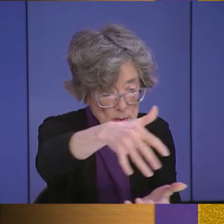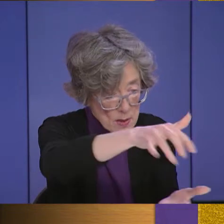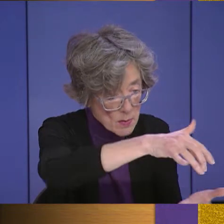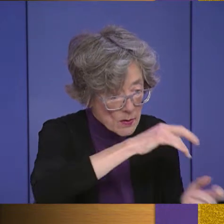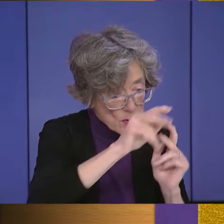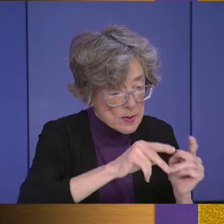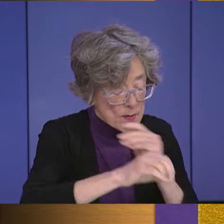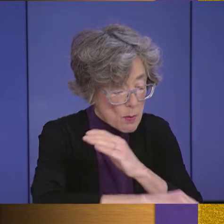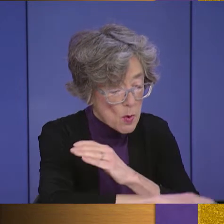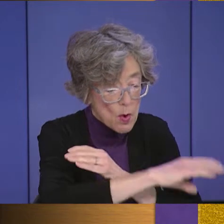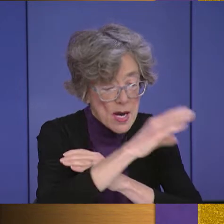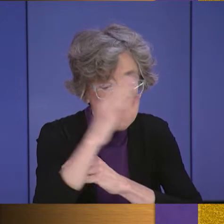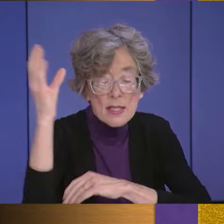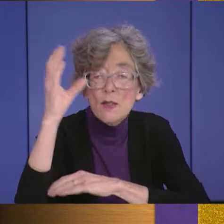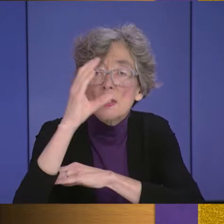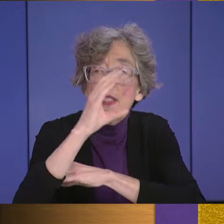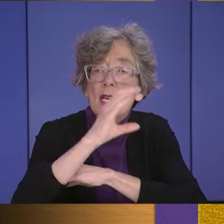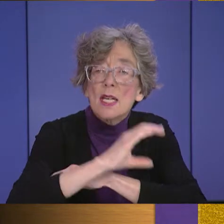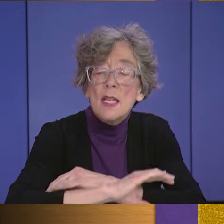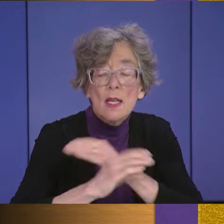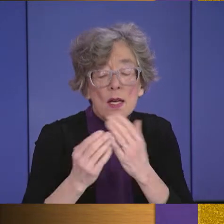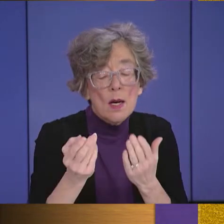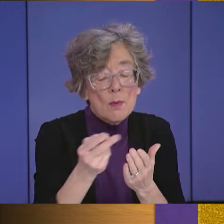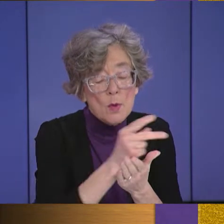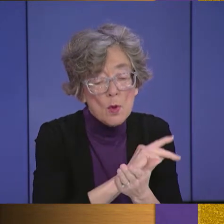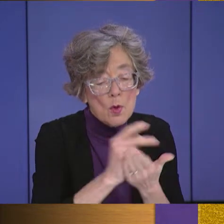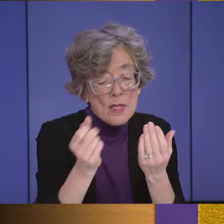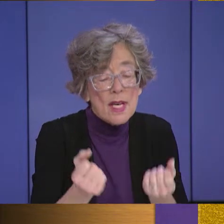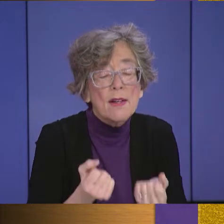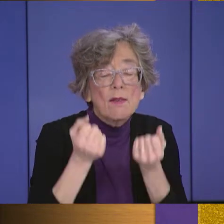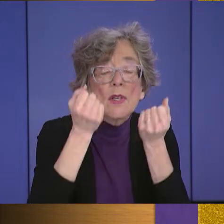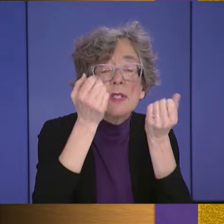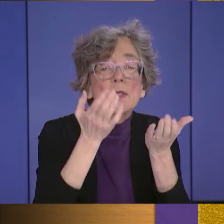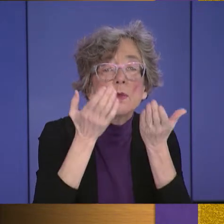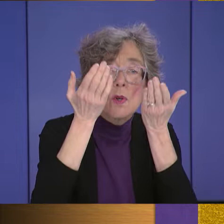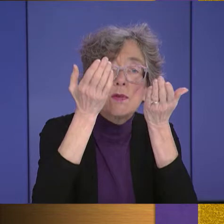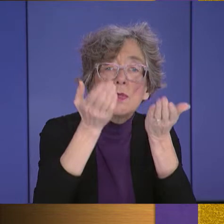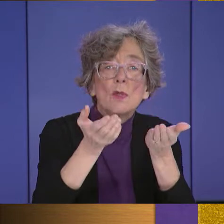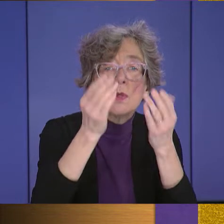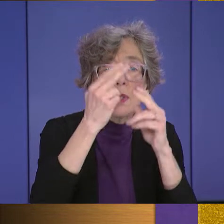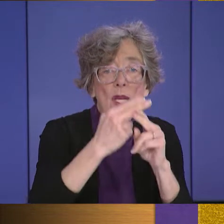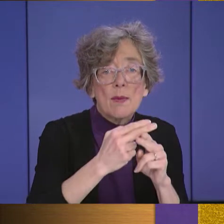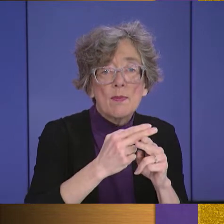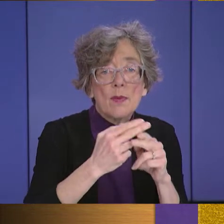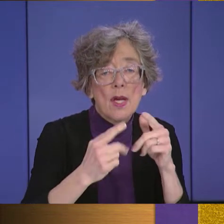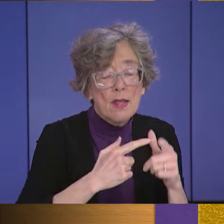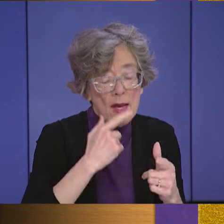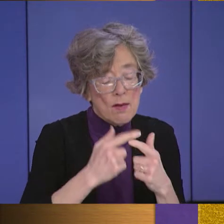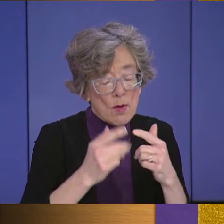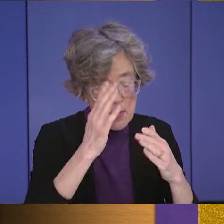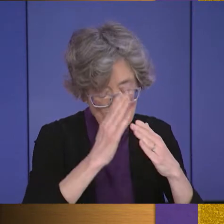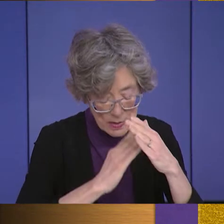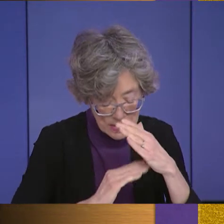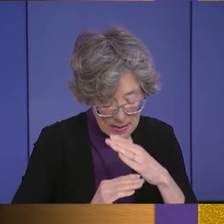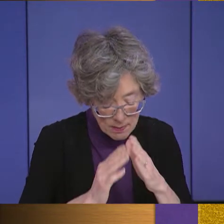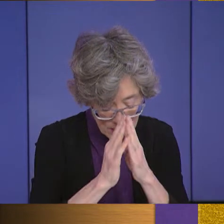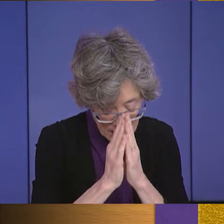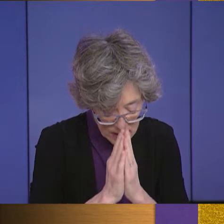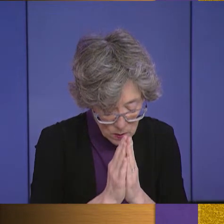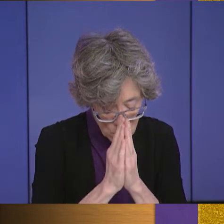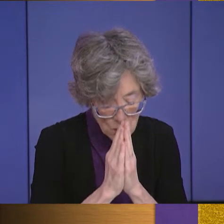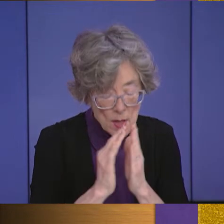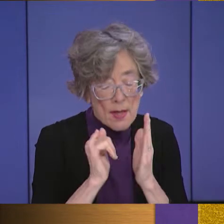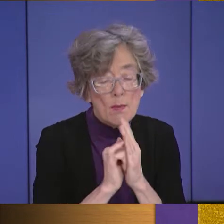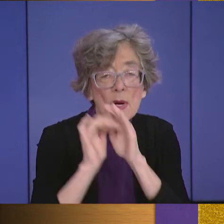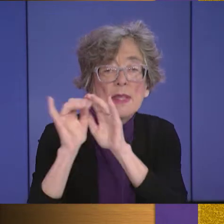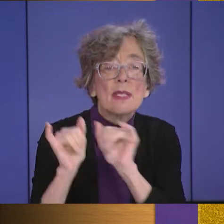from the rising of the sun to its setting, a pure sacrifice may be offered to your name. Therefore, O Lord, we humbly implore you, by